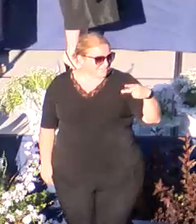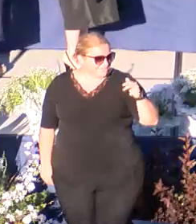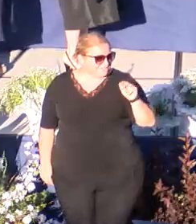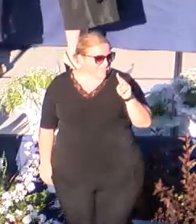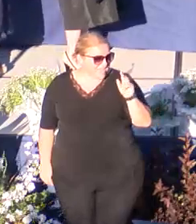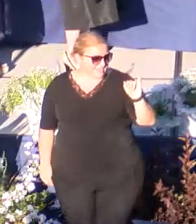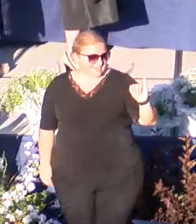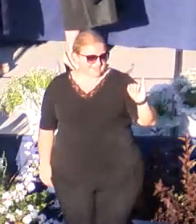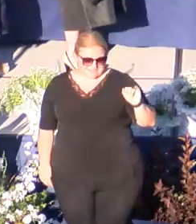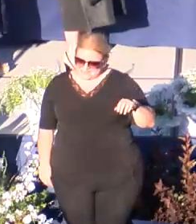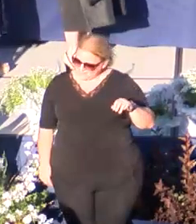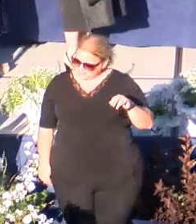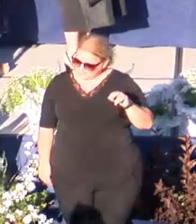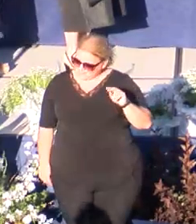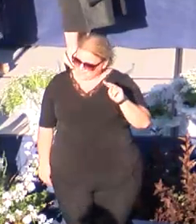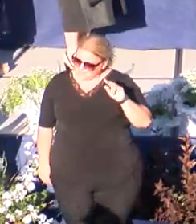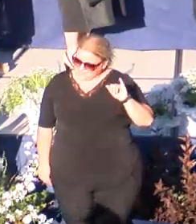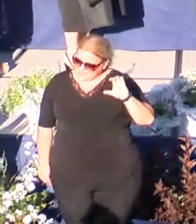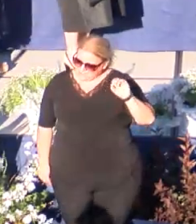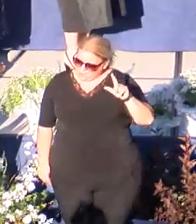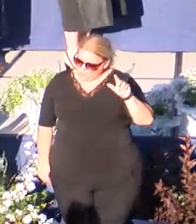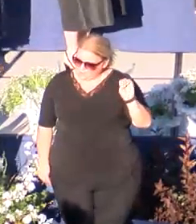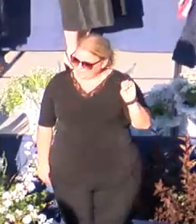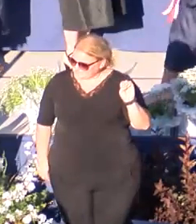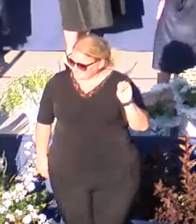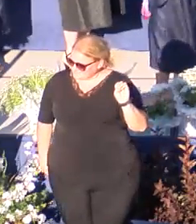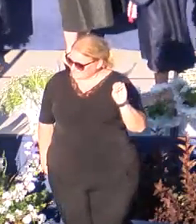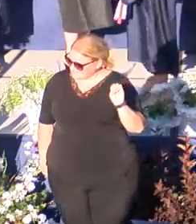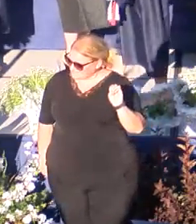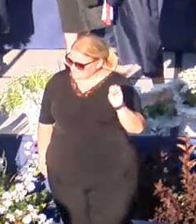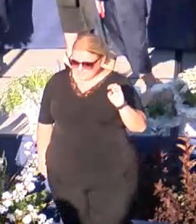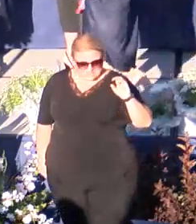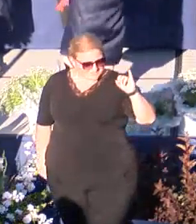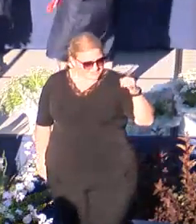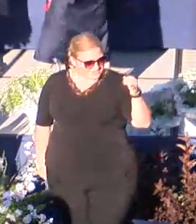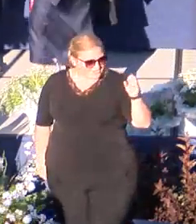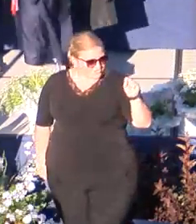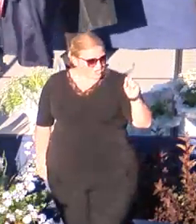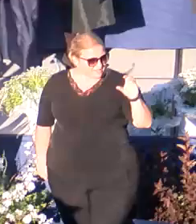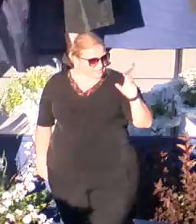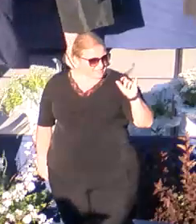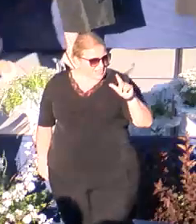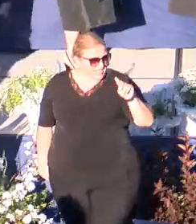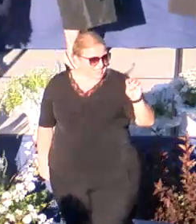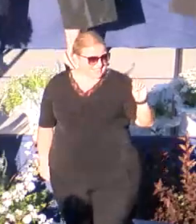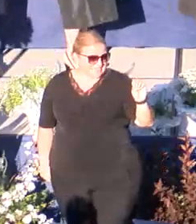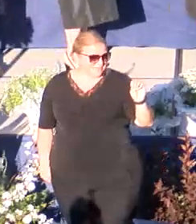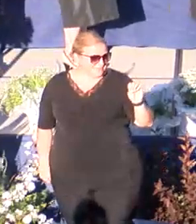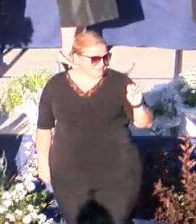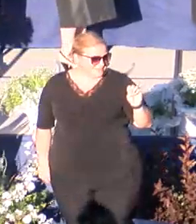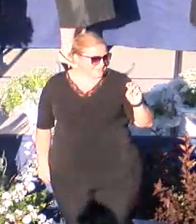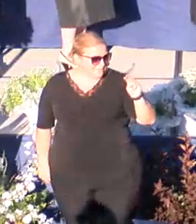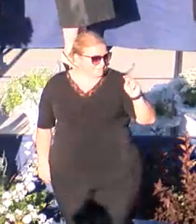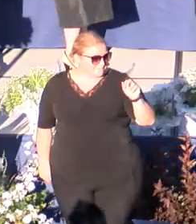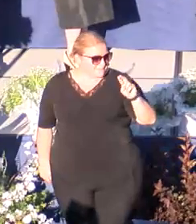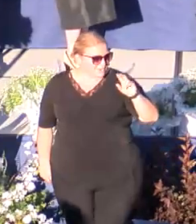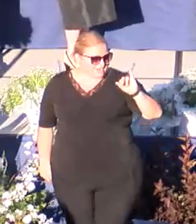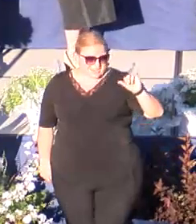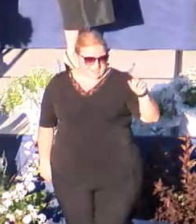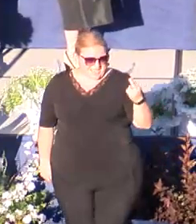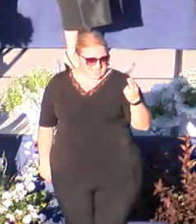Mendez. Nicole Boatwright. Jocelyn Tabon Chavez. Maria